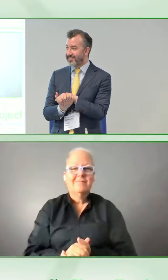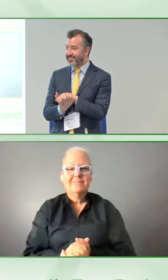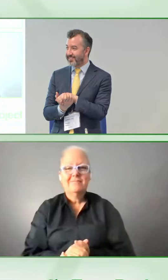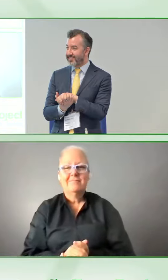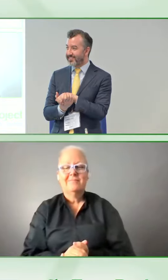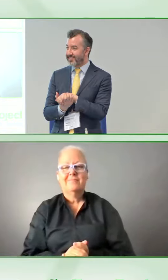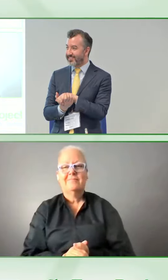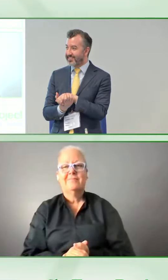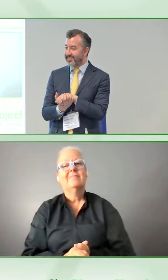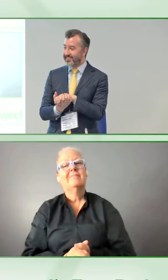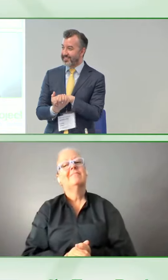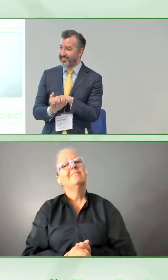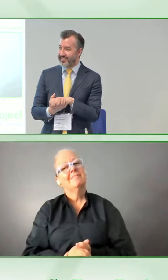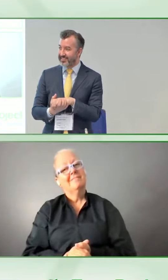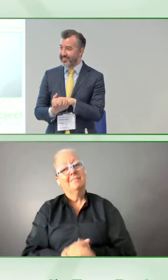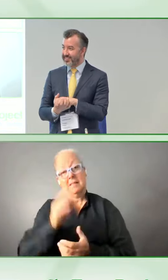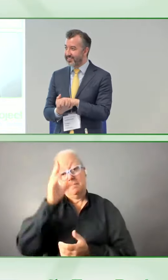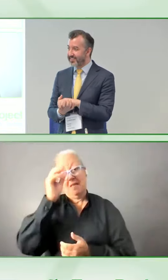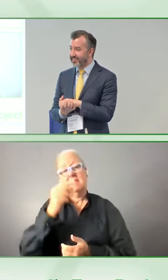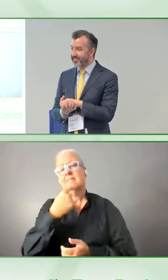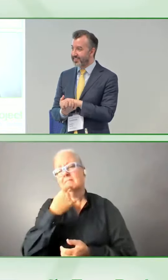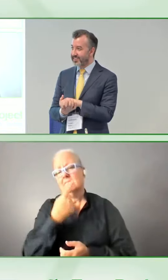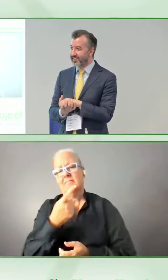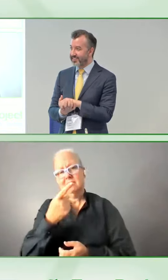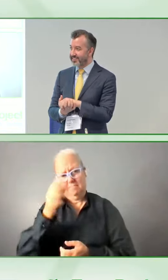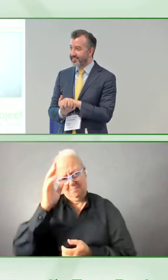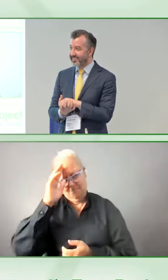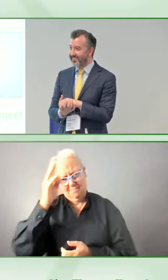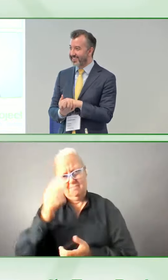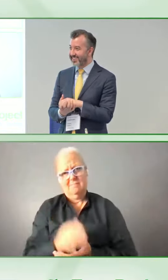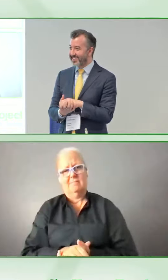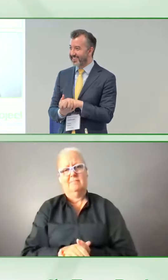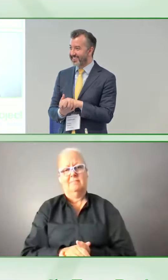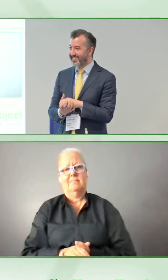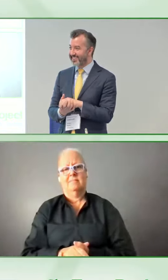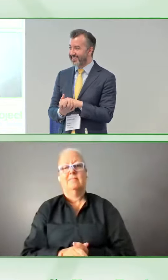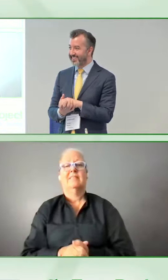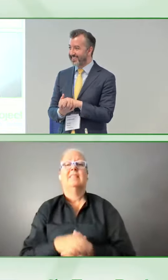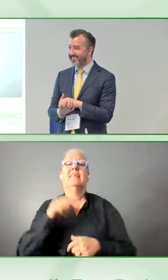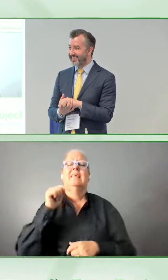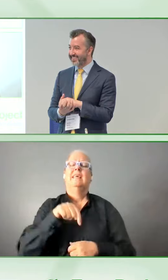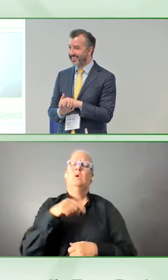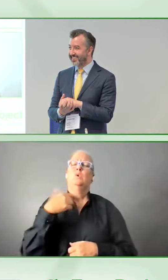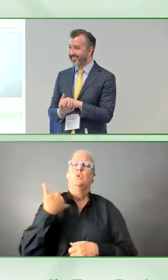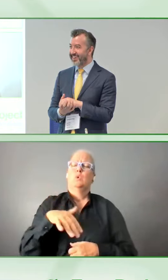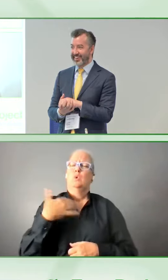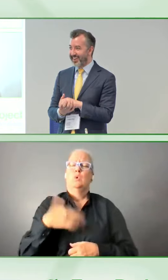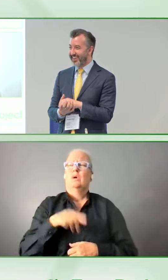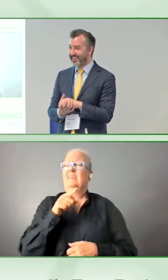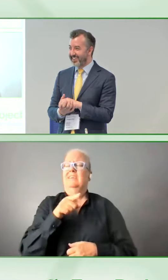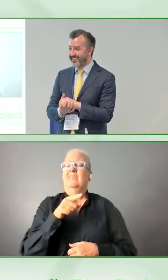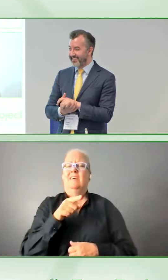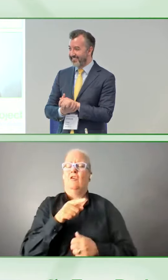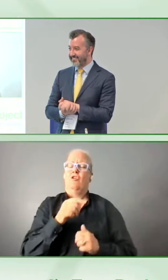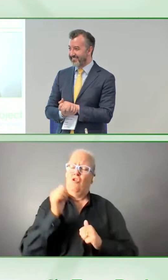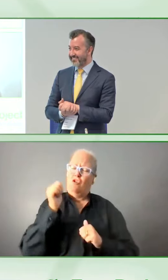Hi. Well, this is the hardest one that we've ever had.